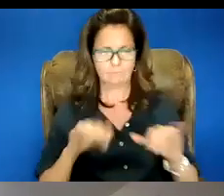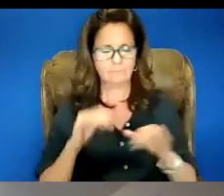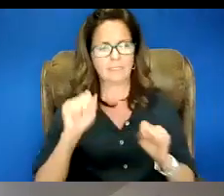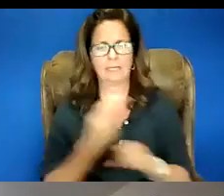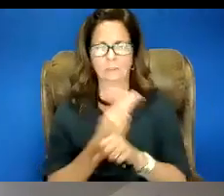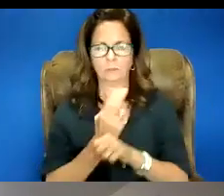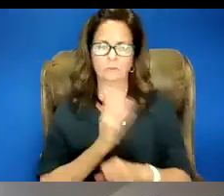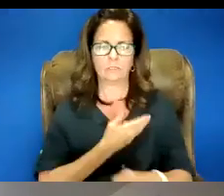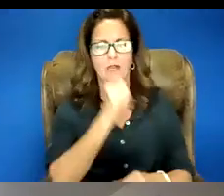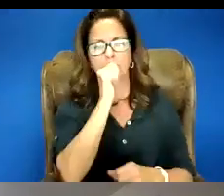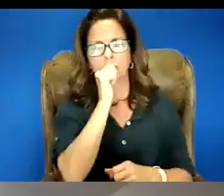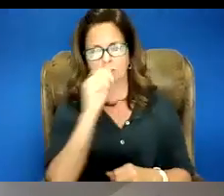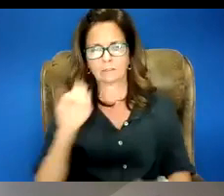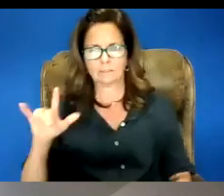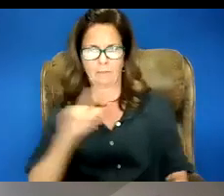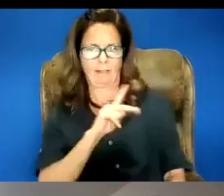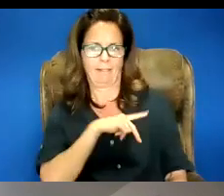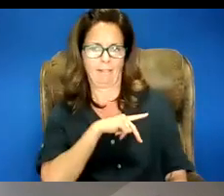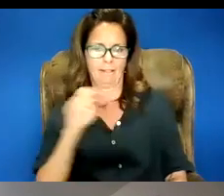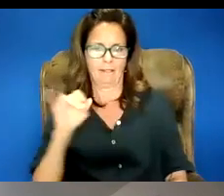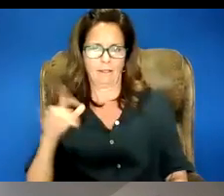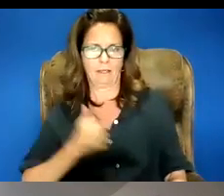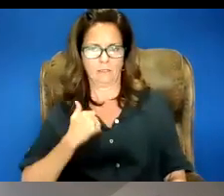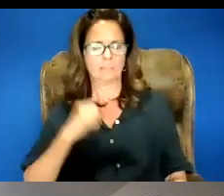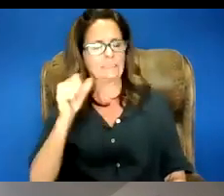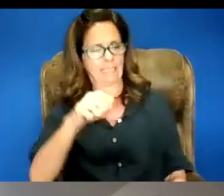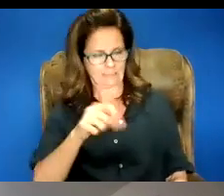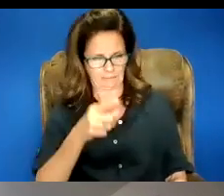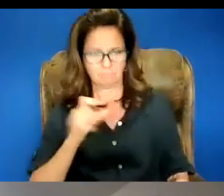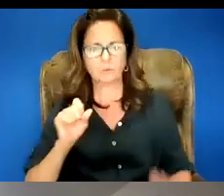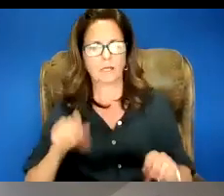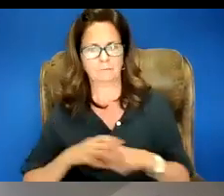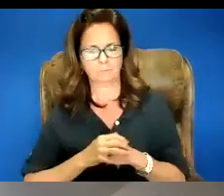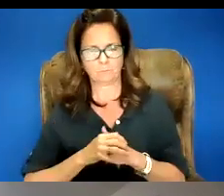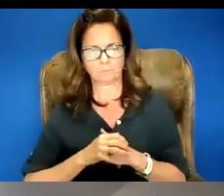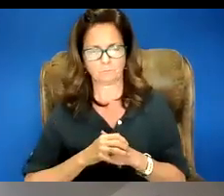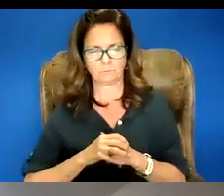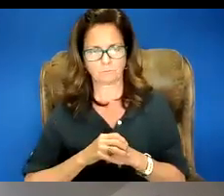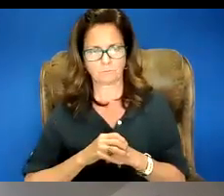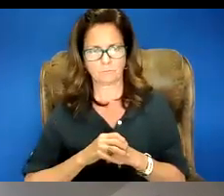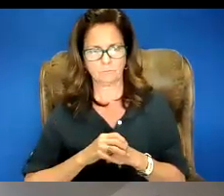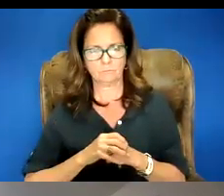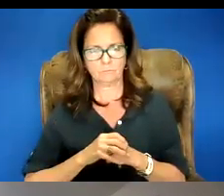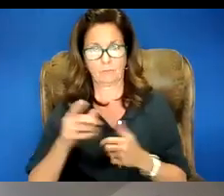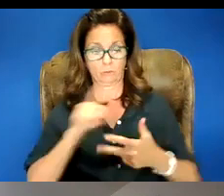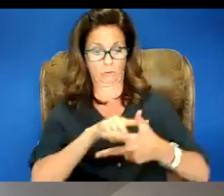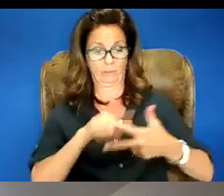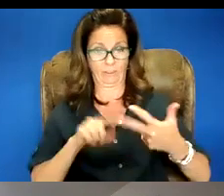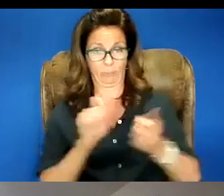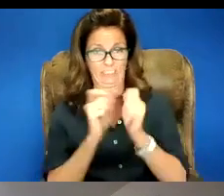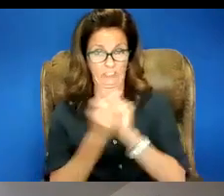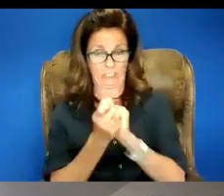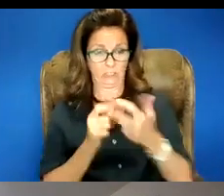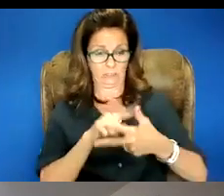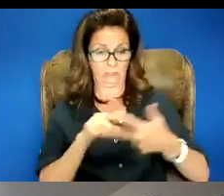Yes, you can use your personal email address. Not a problem. And with these updates that you're making to the application, will